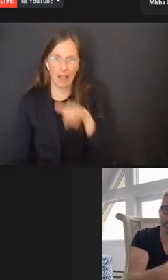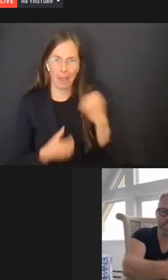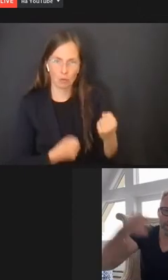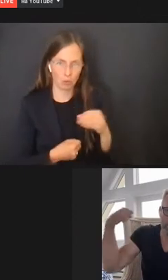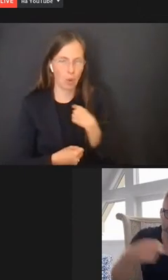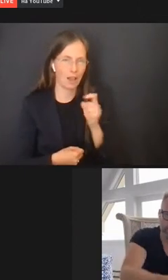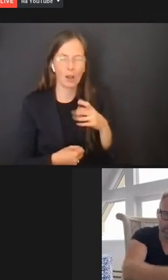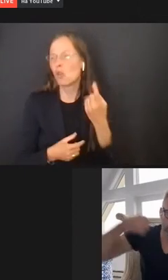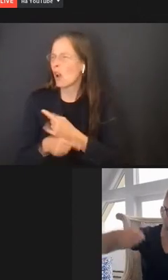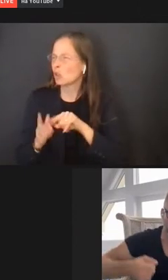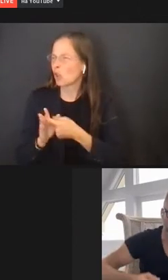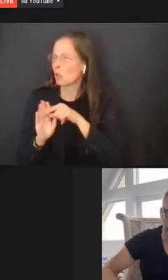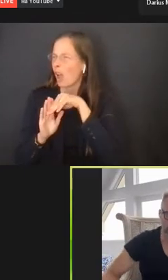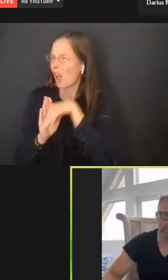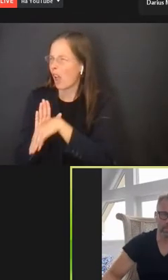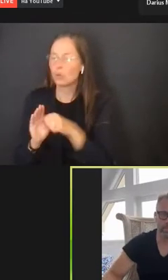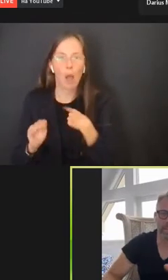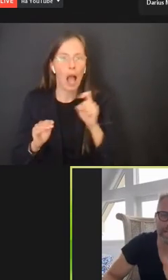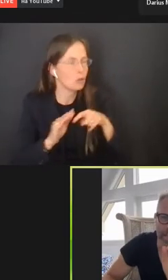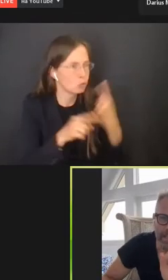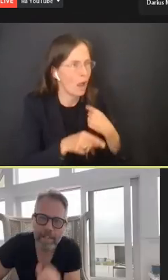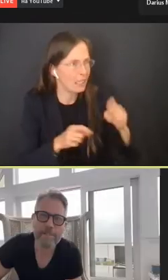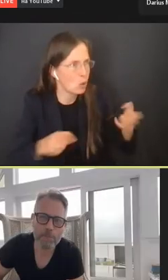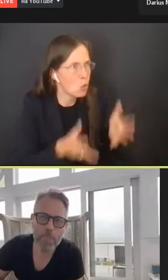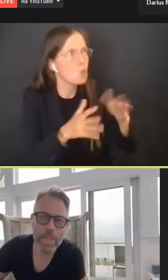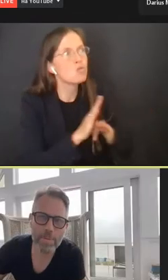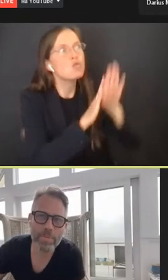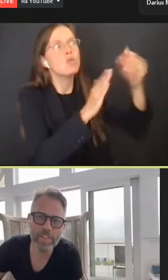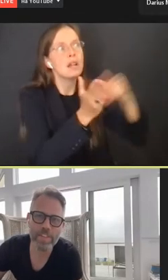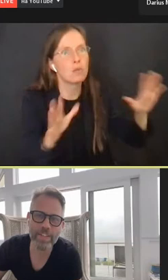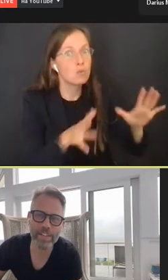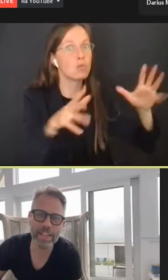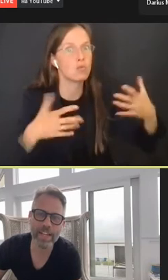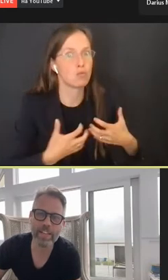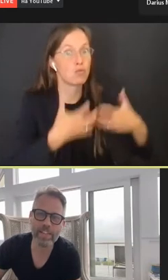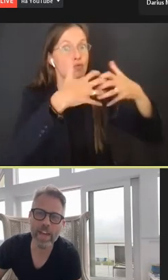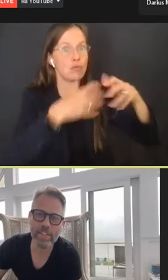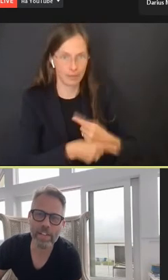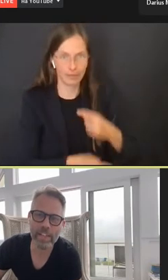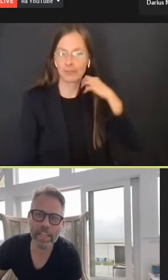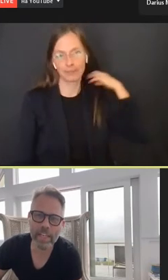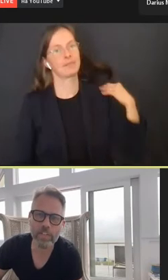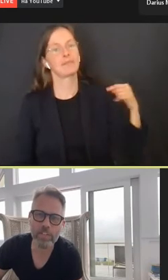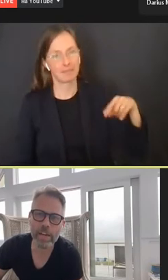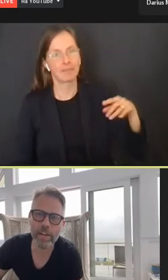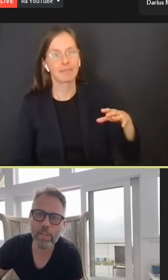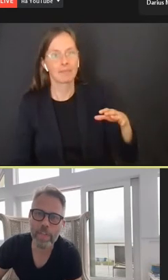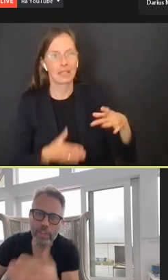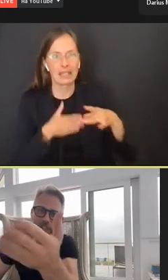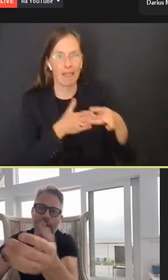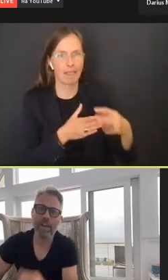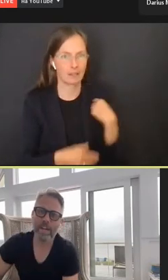yeah, yeah. I just like, and yeah. Yep. This is definitely leading us there.